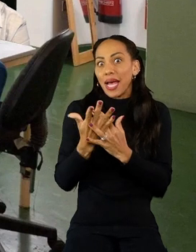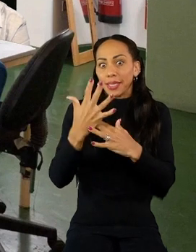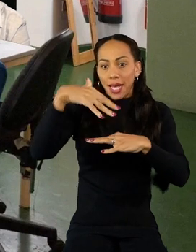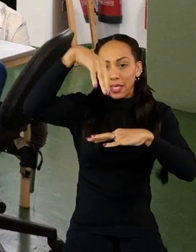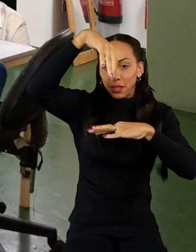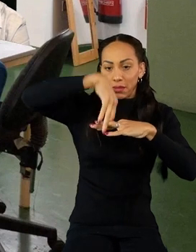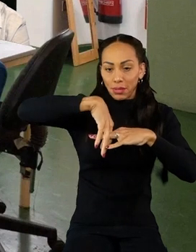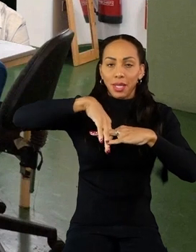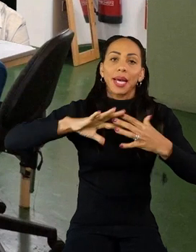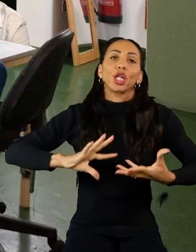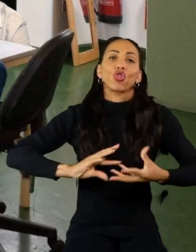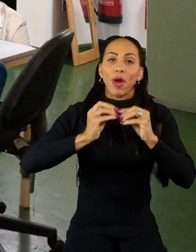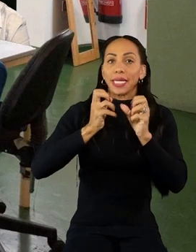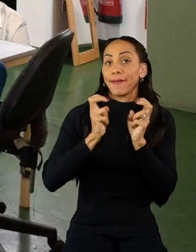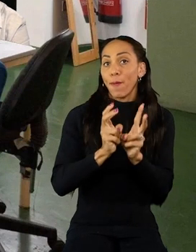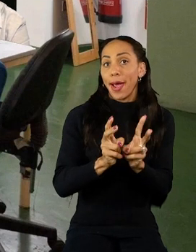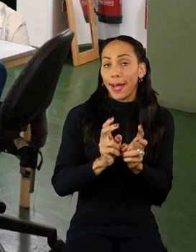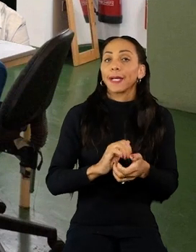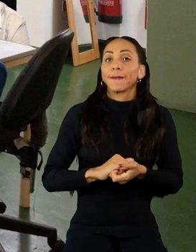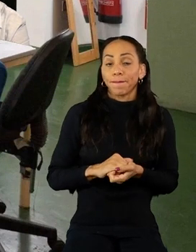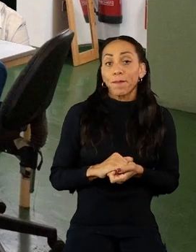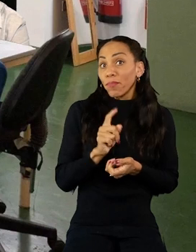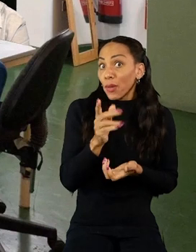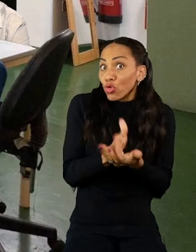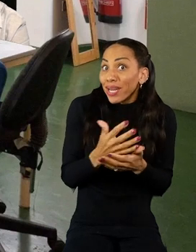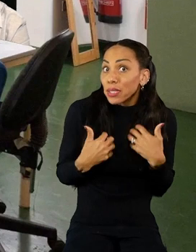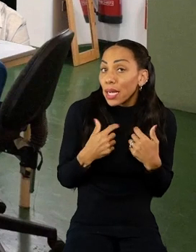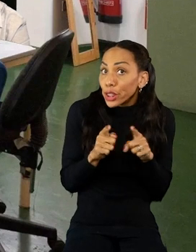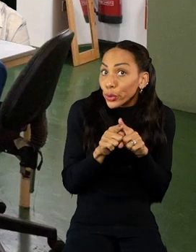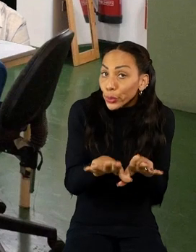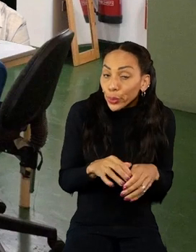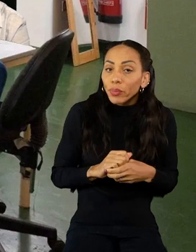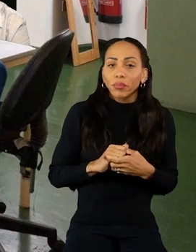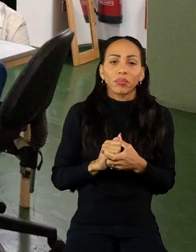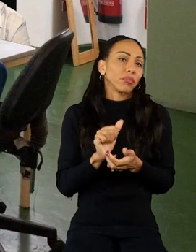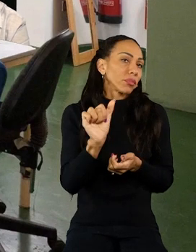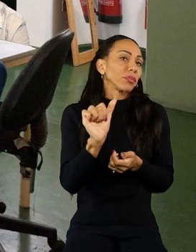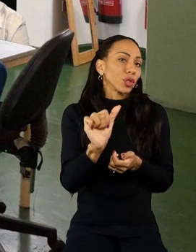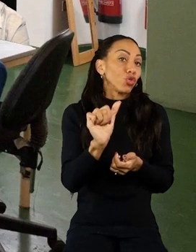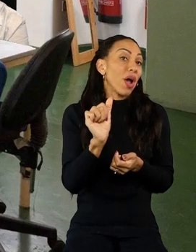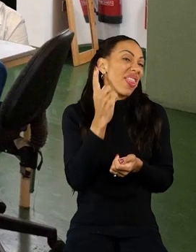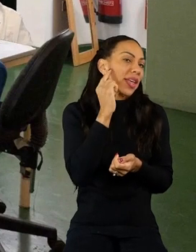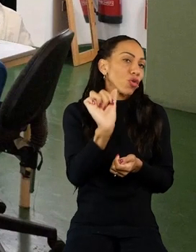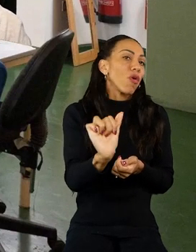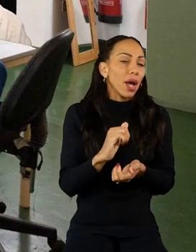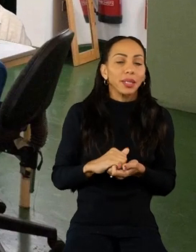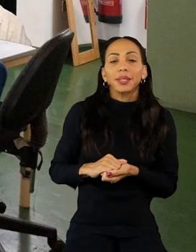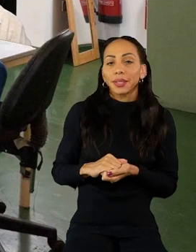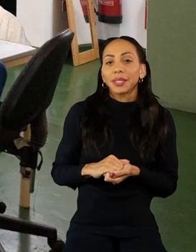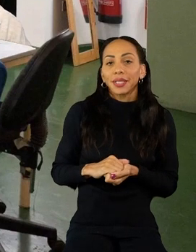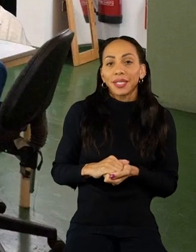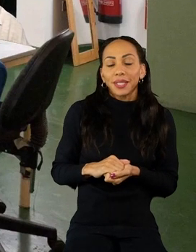there's a whole load of stuff to consider in terms of embedding accessibility creatively, I think.